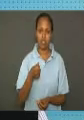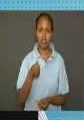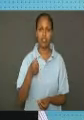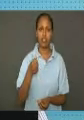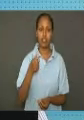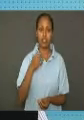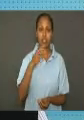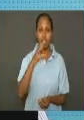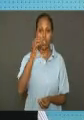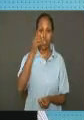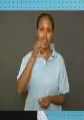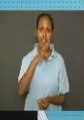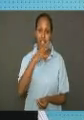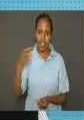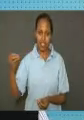and